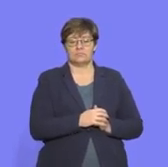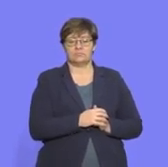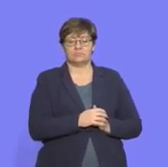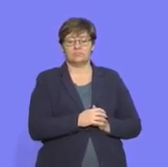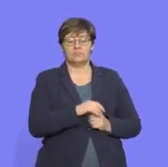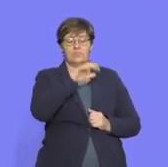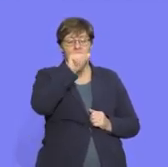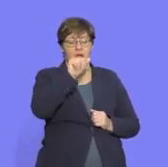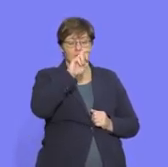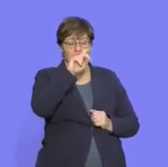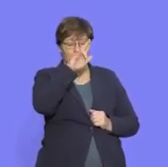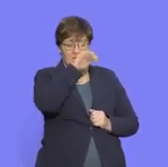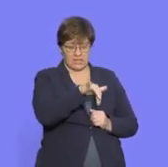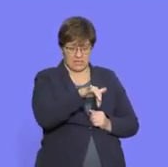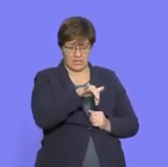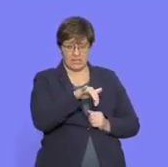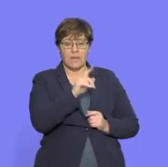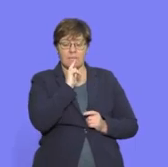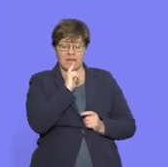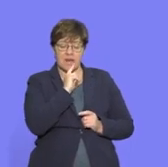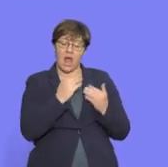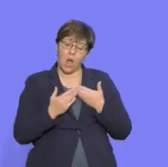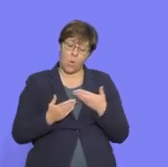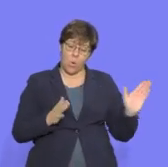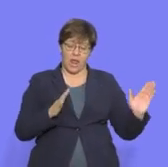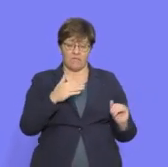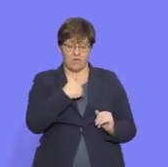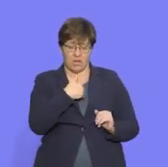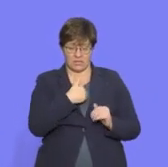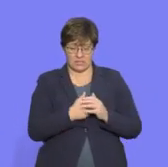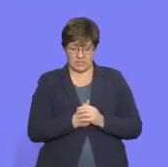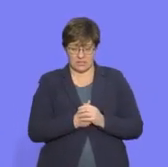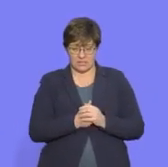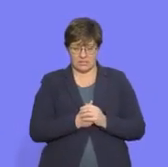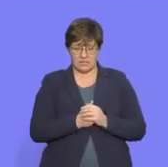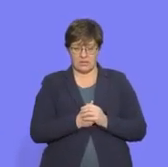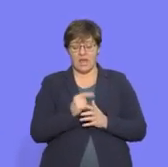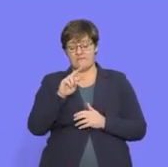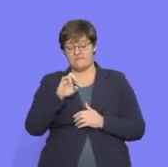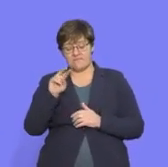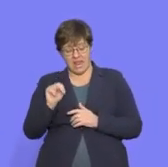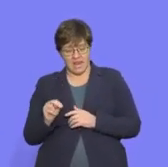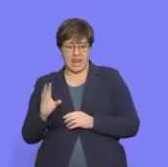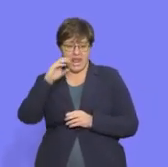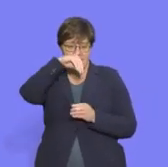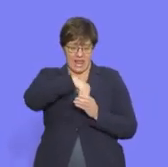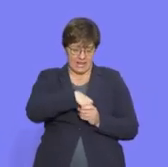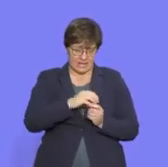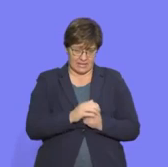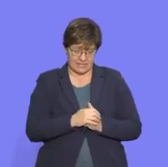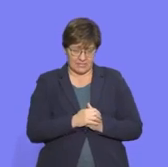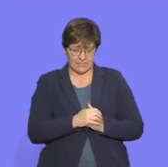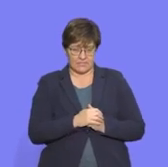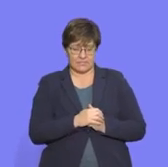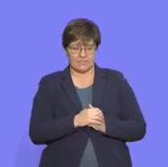An artery takes blood away from the heart. A vein brings blood